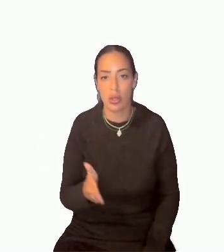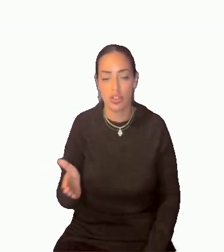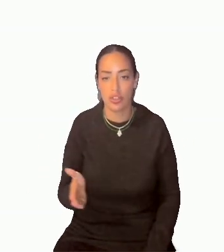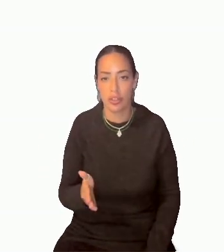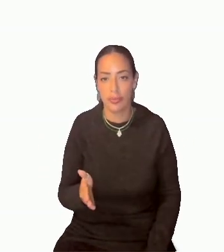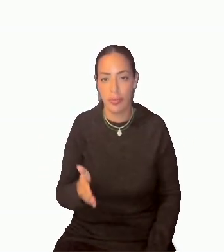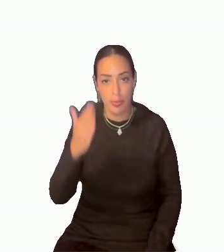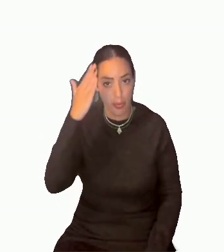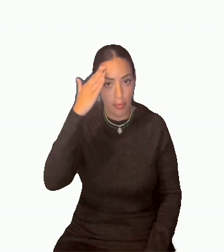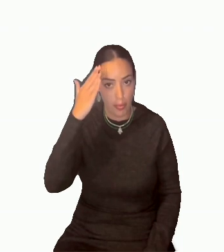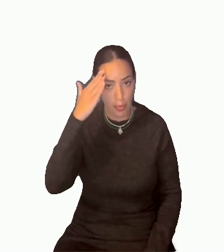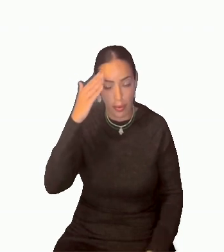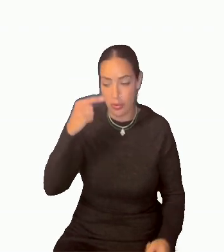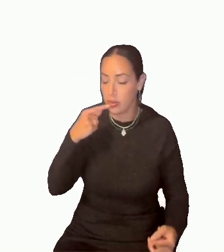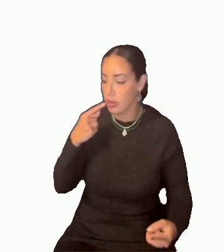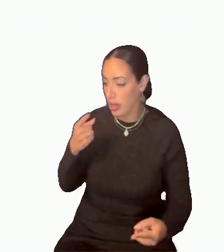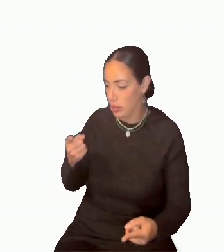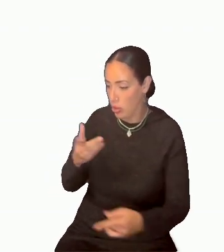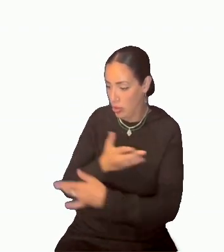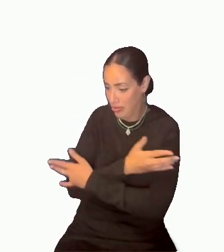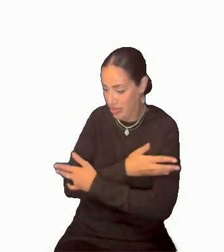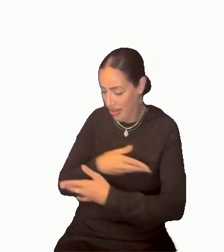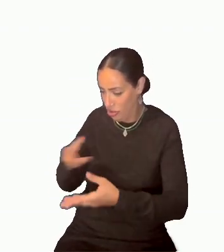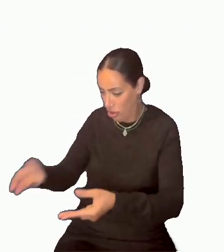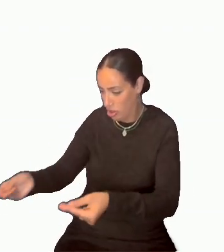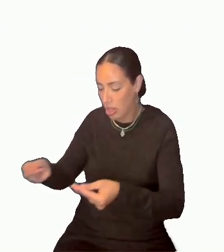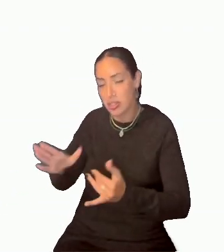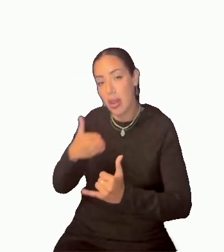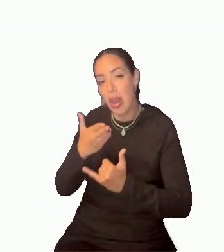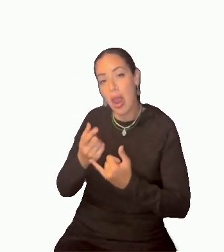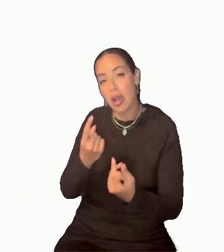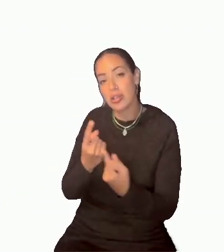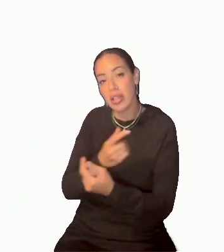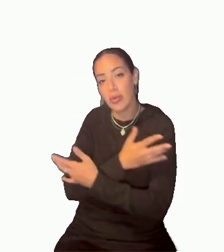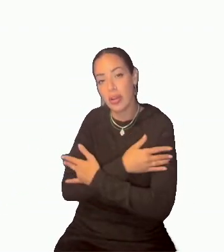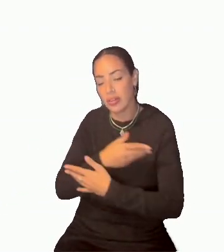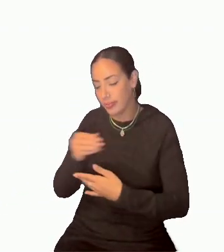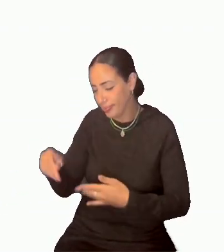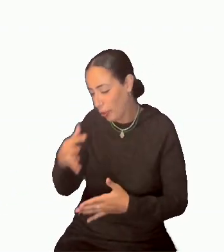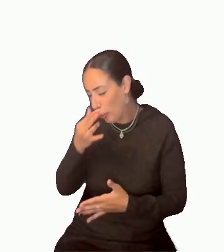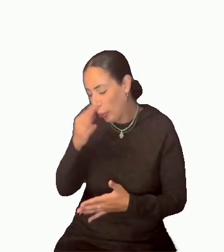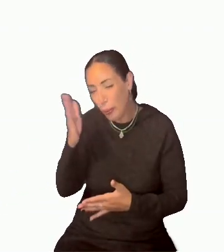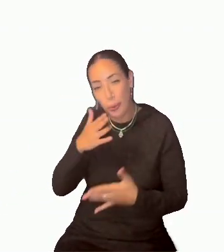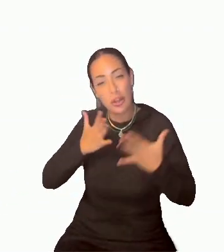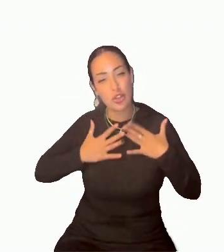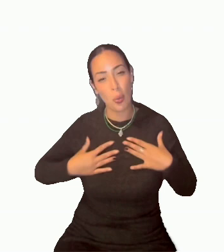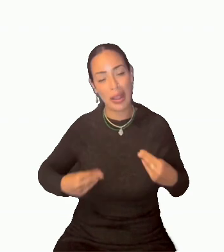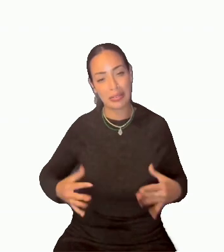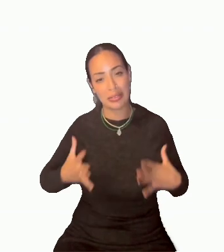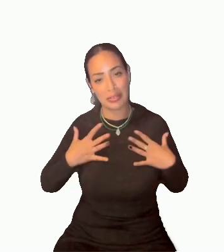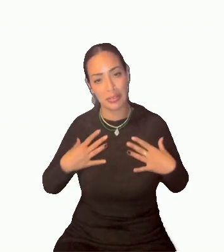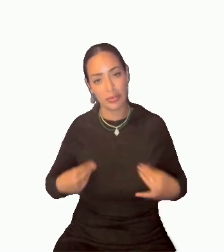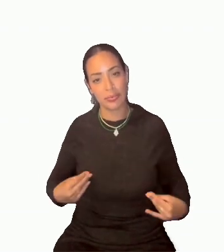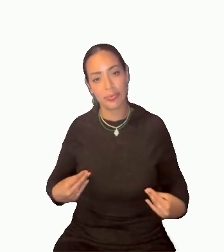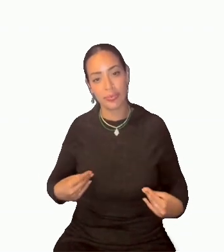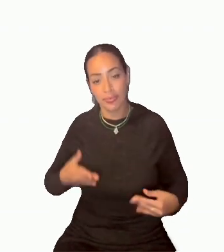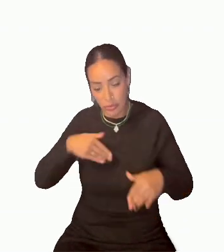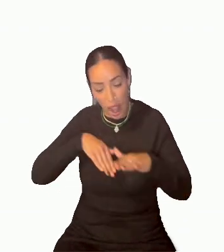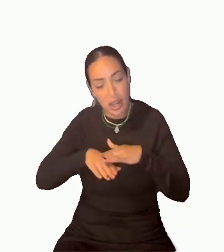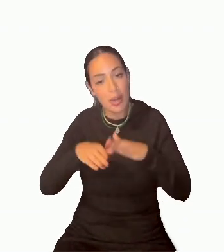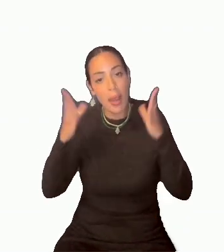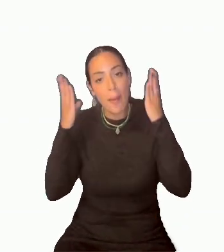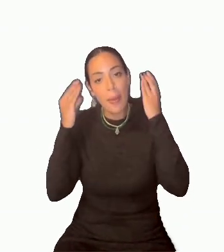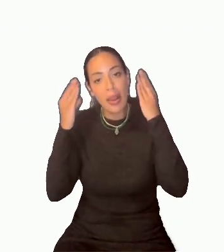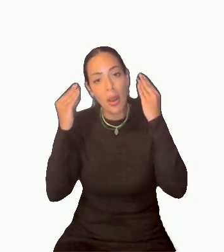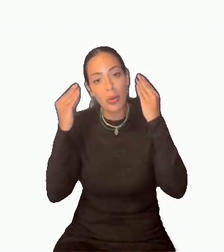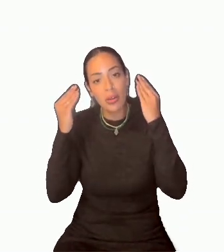She explains how, "I've got his t-shirt, the last thing he wore, and it stunk of sweat when it came home. I've got that under my